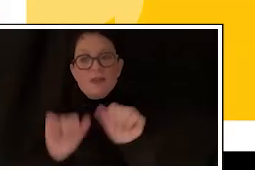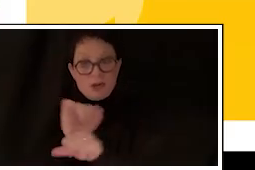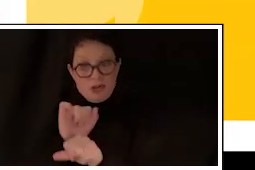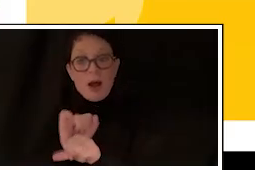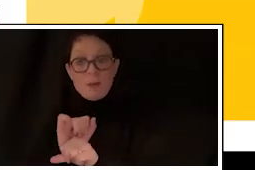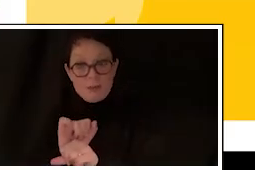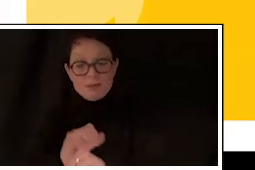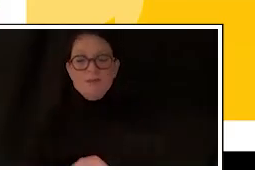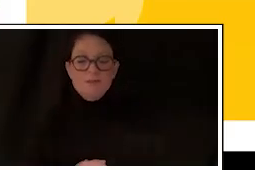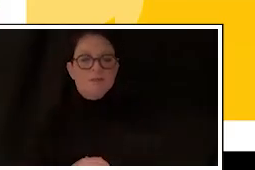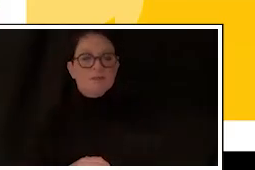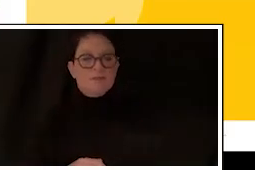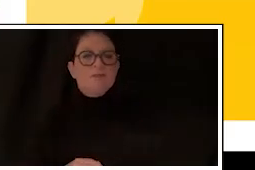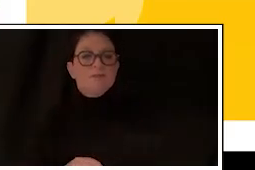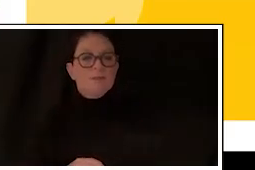well.